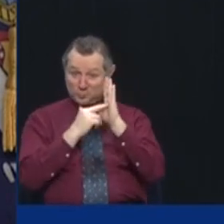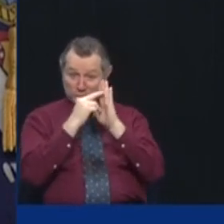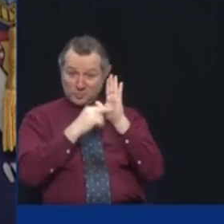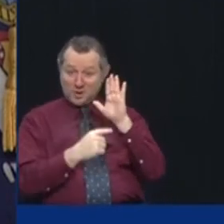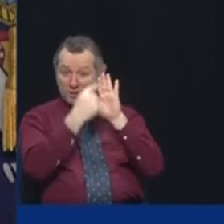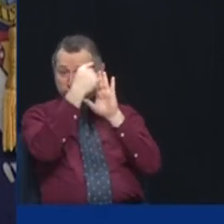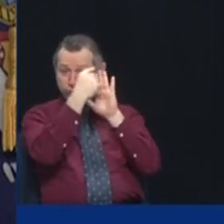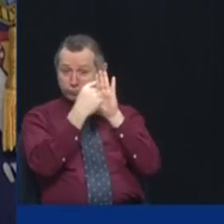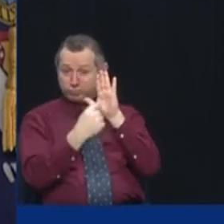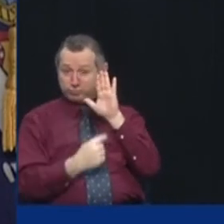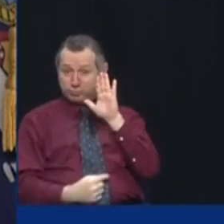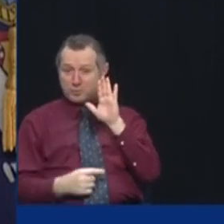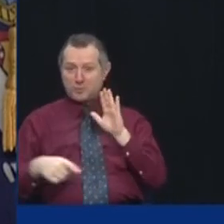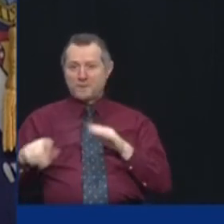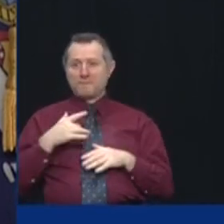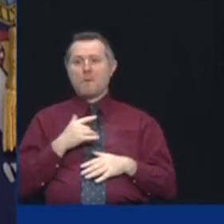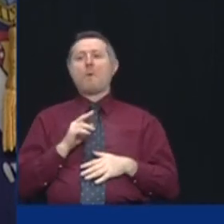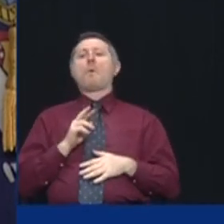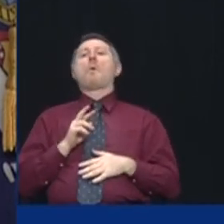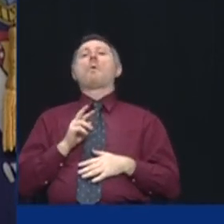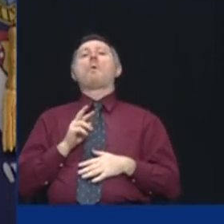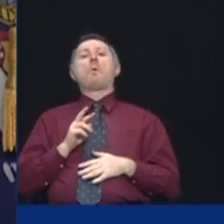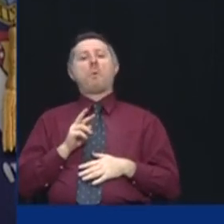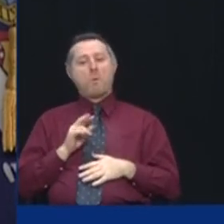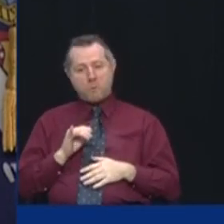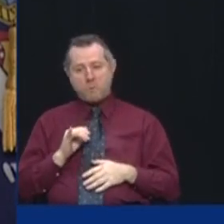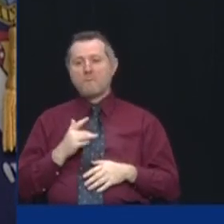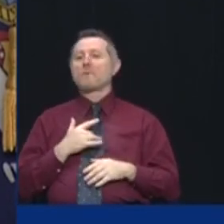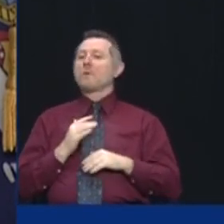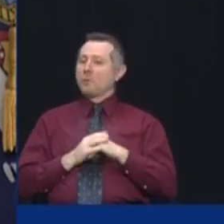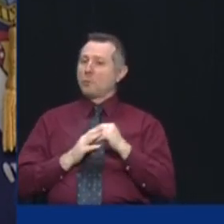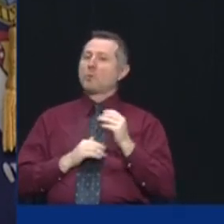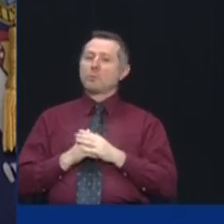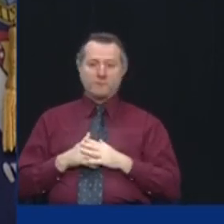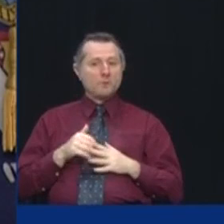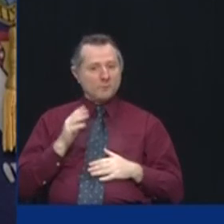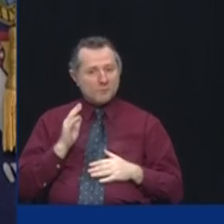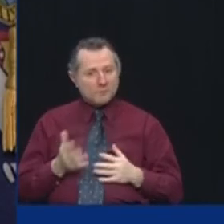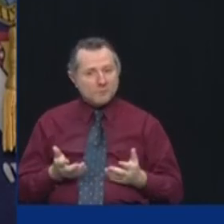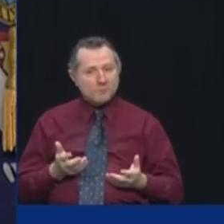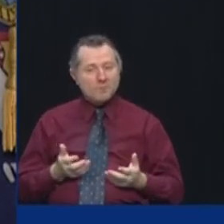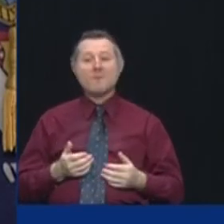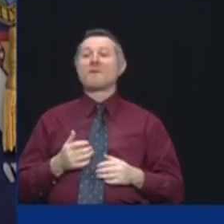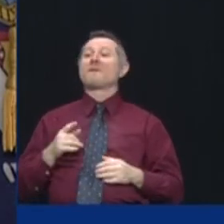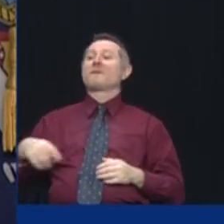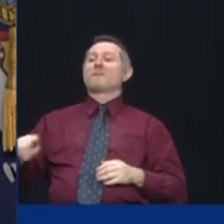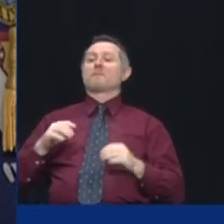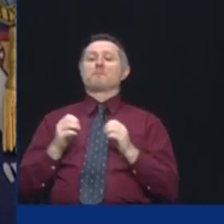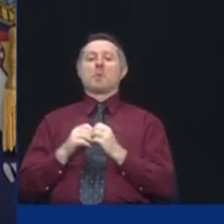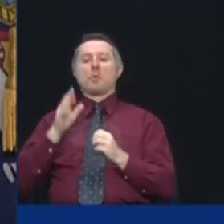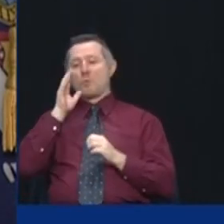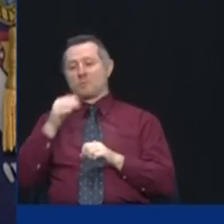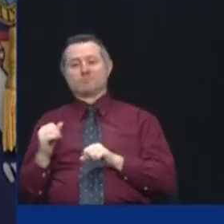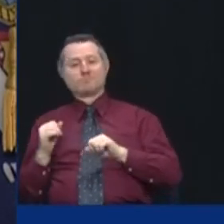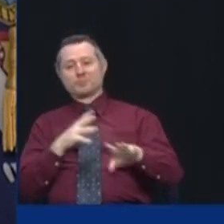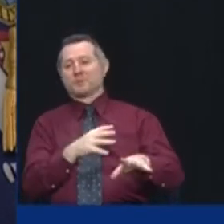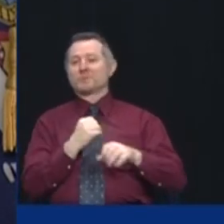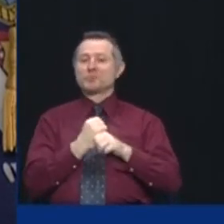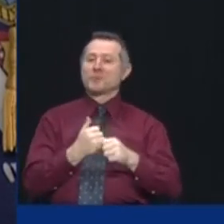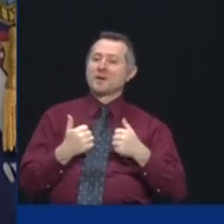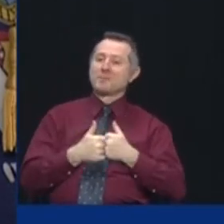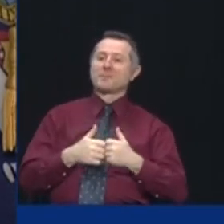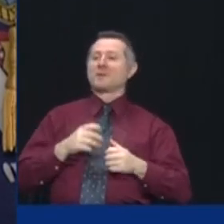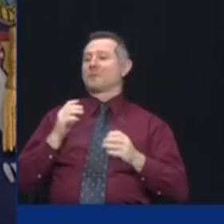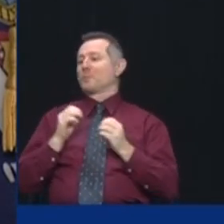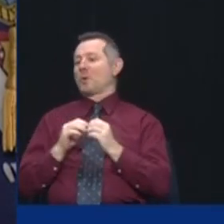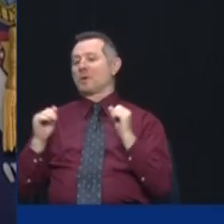comfortable, I think it's going to have more people attending games. I think more people will go to restaurants. I think more people will go